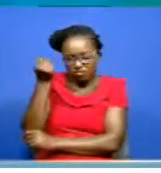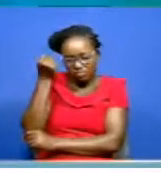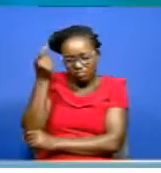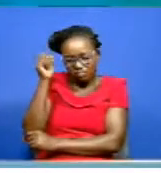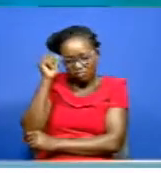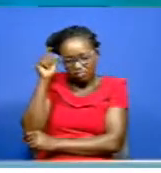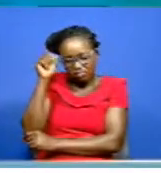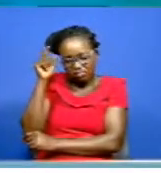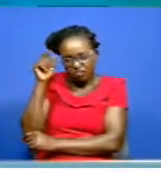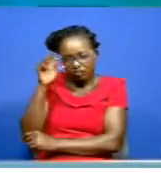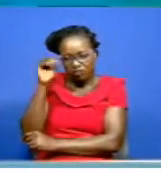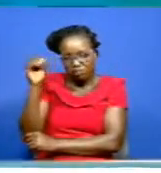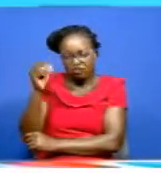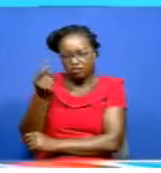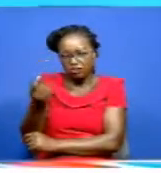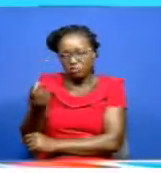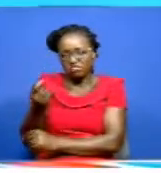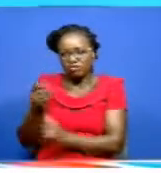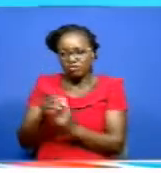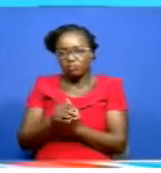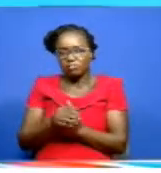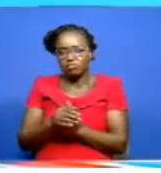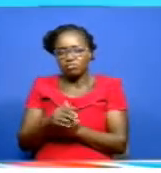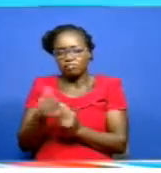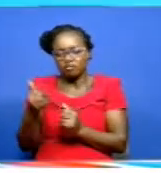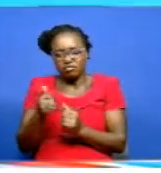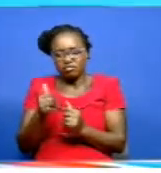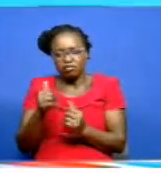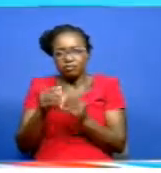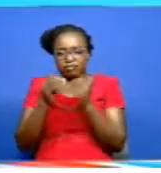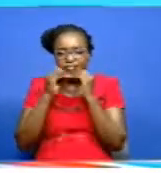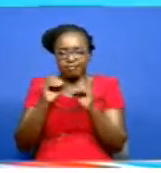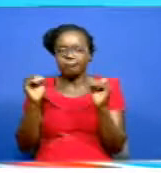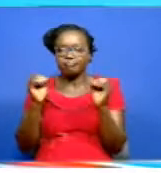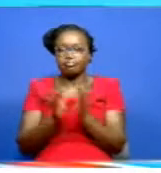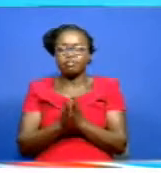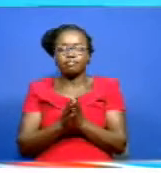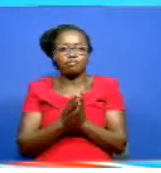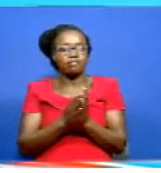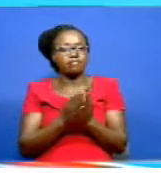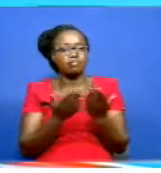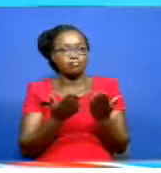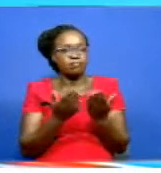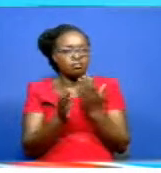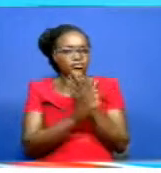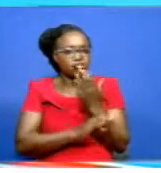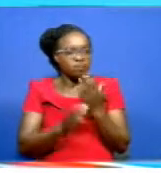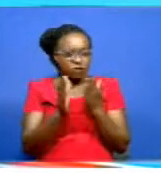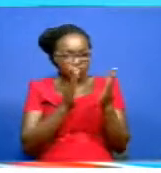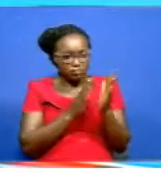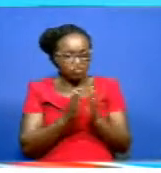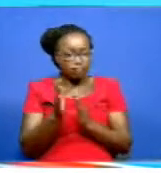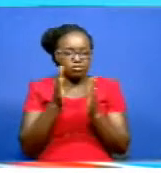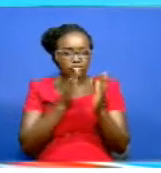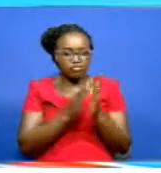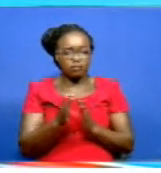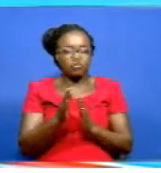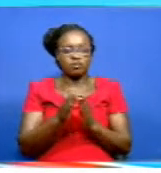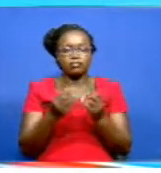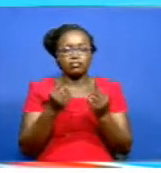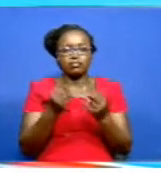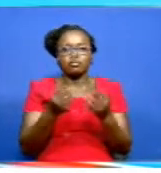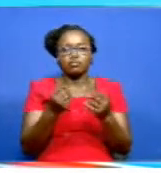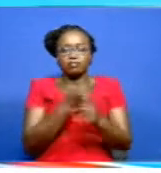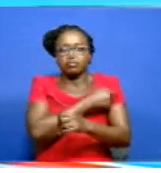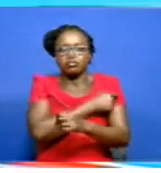have any effect at all. Whatsoever? Yes. Talking about the county preparedness, we've seen a lot of the vaccination